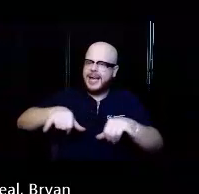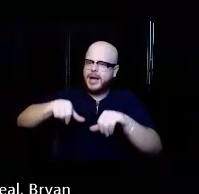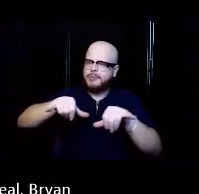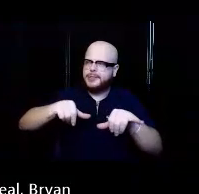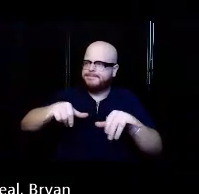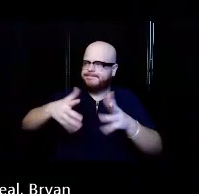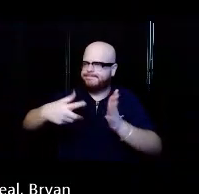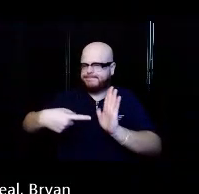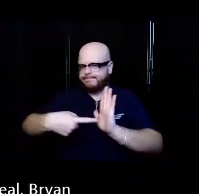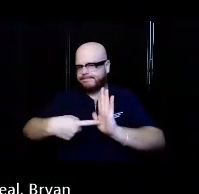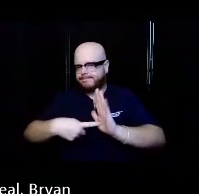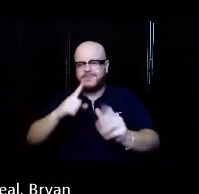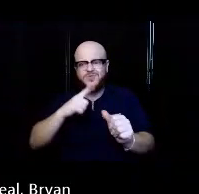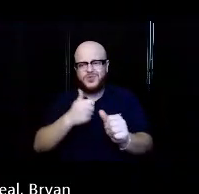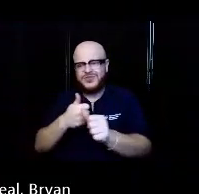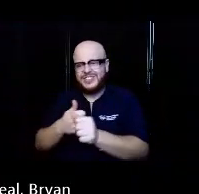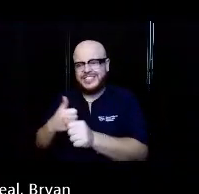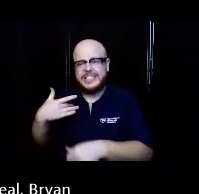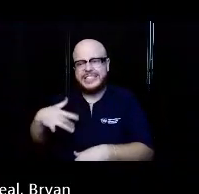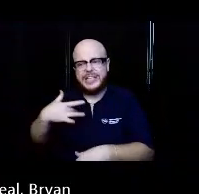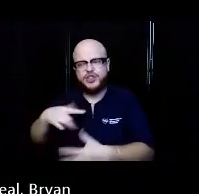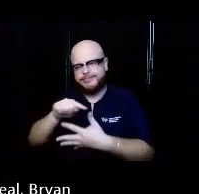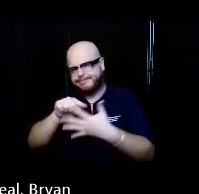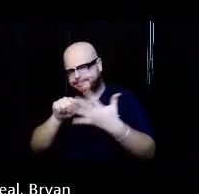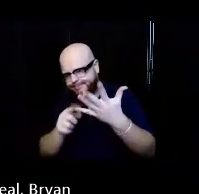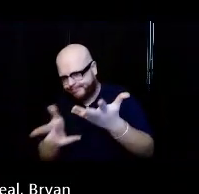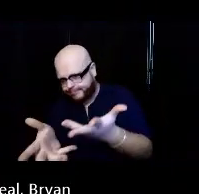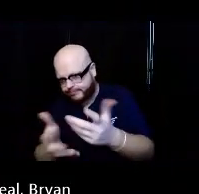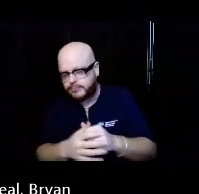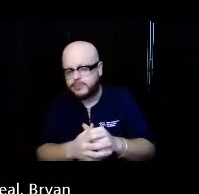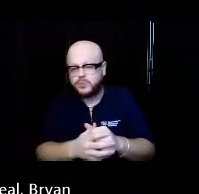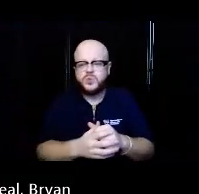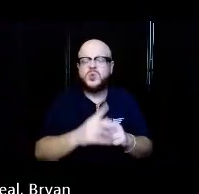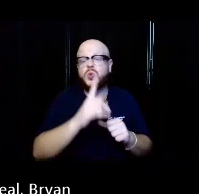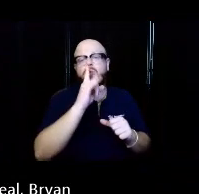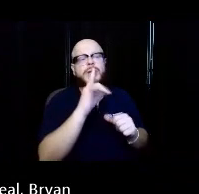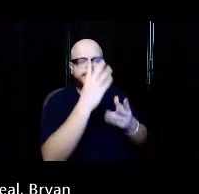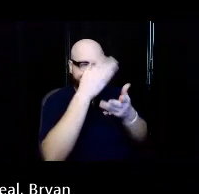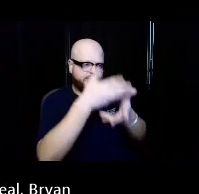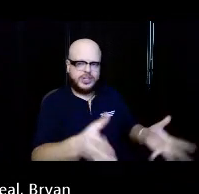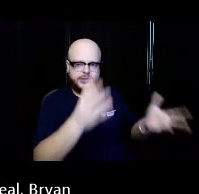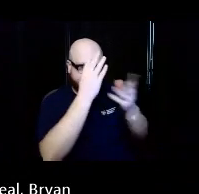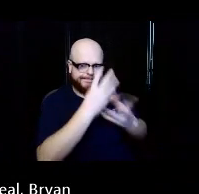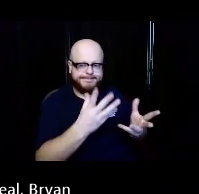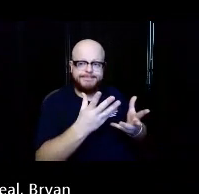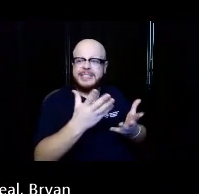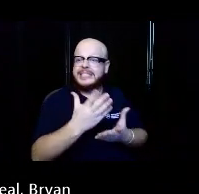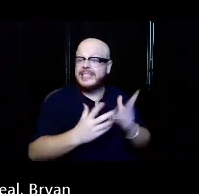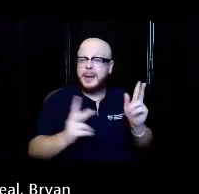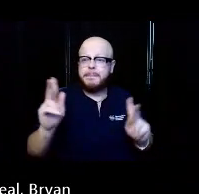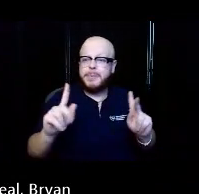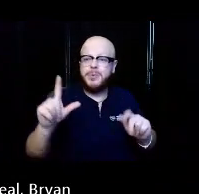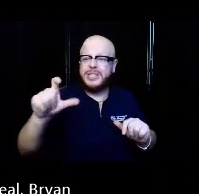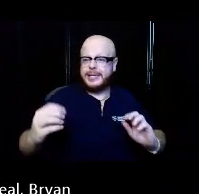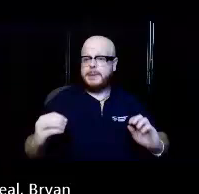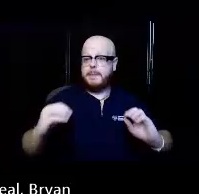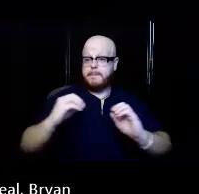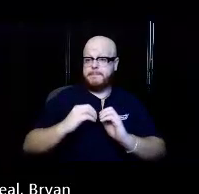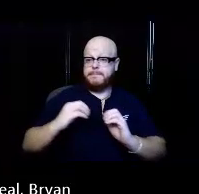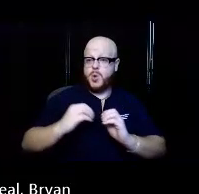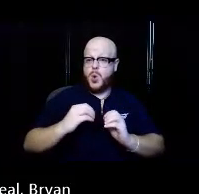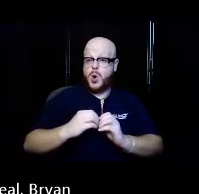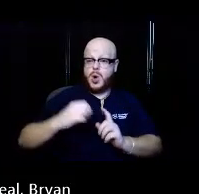so from a general perspective, just know that some people need more sensory input and some people need less. So when we